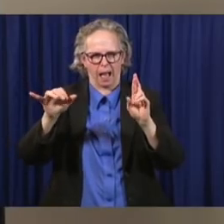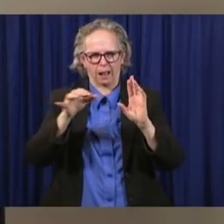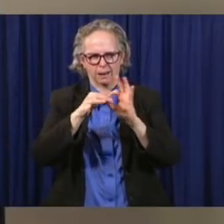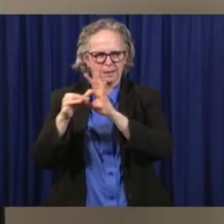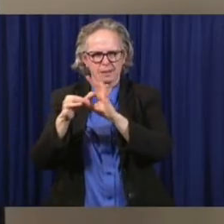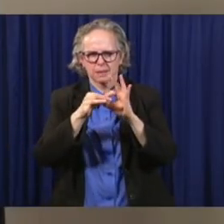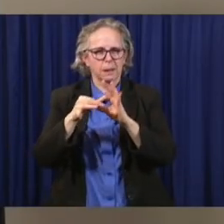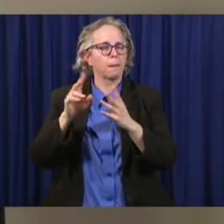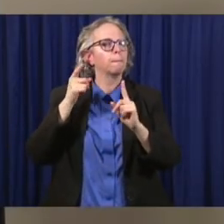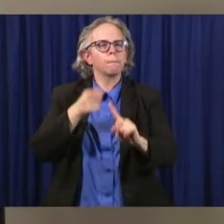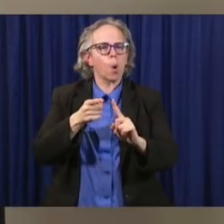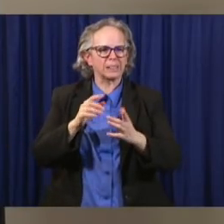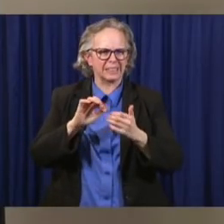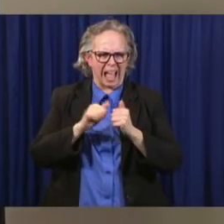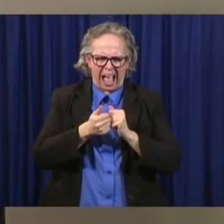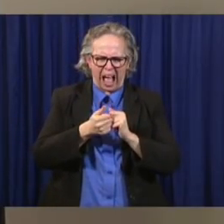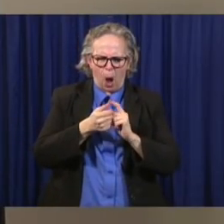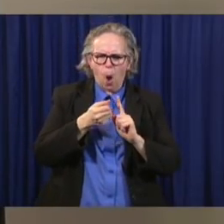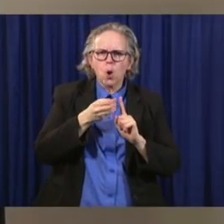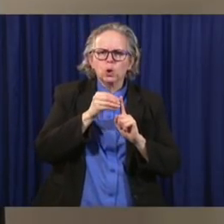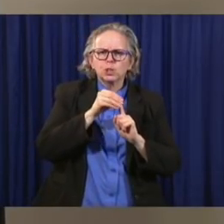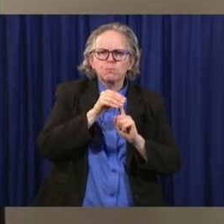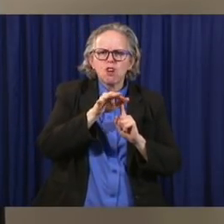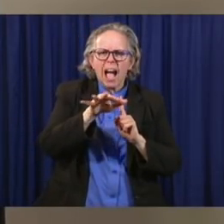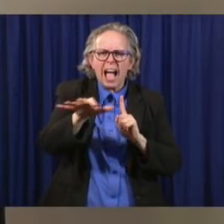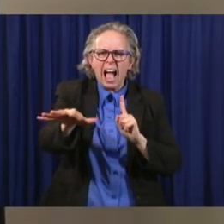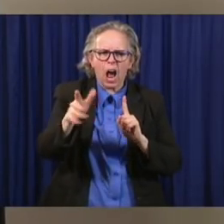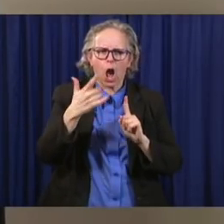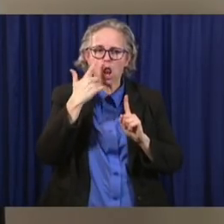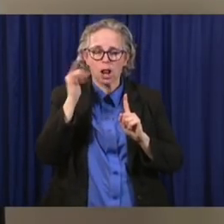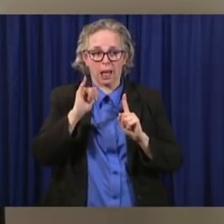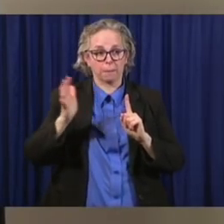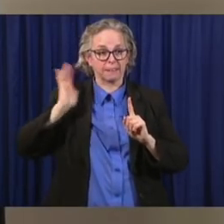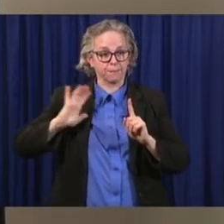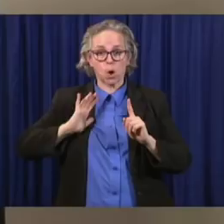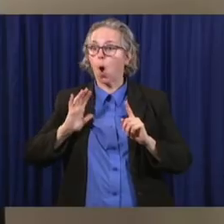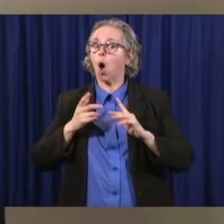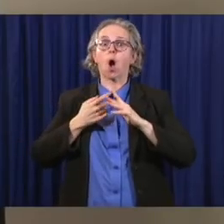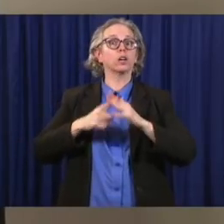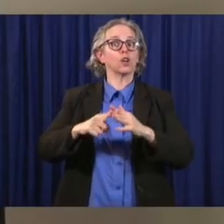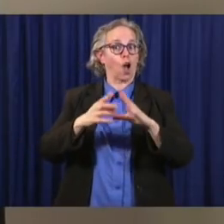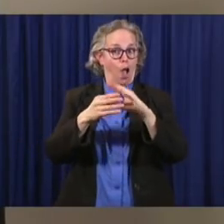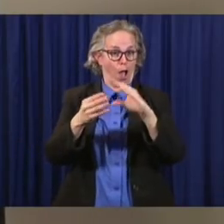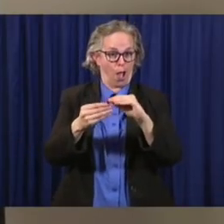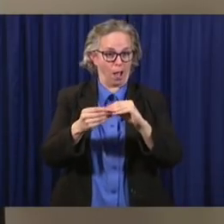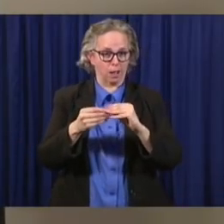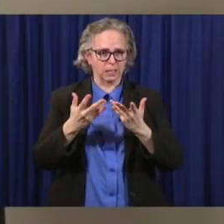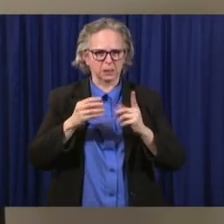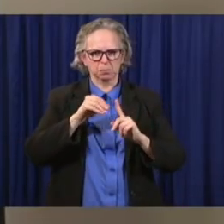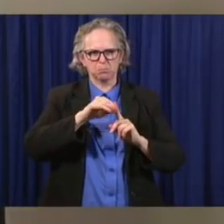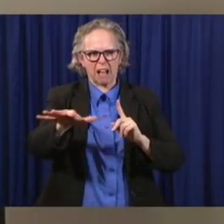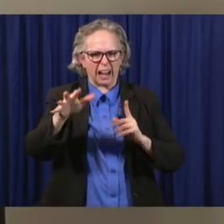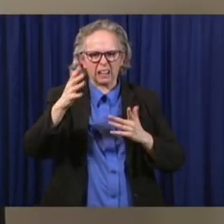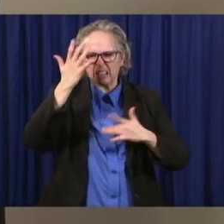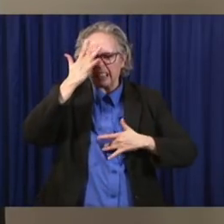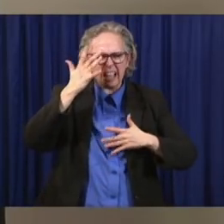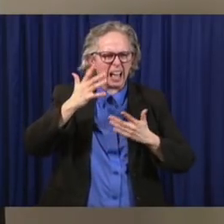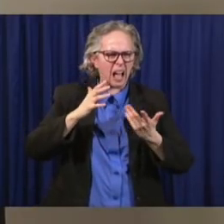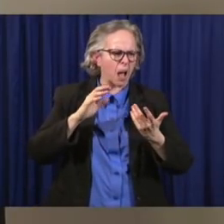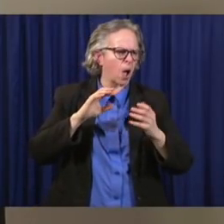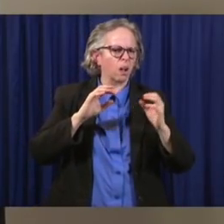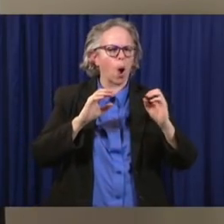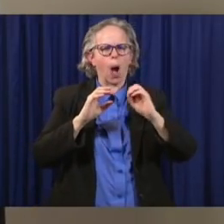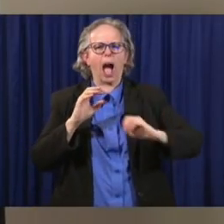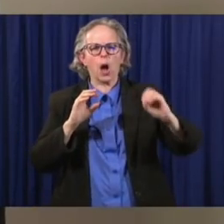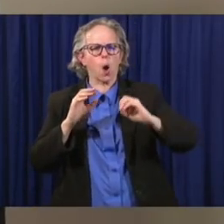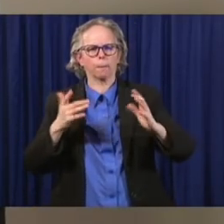showing this, when we began, the spread of infectious diseases in Ohio and around the globe was about one person could spread